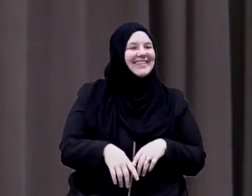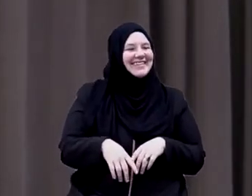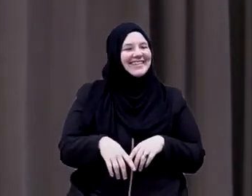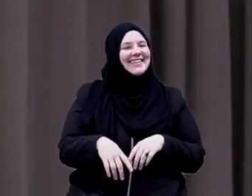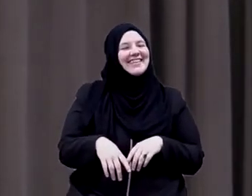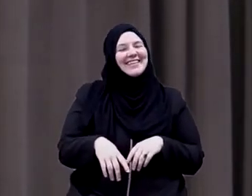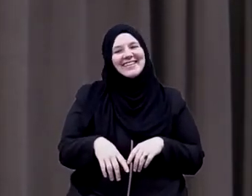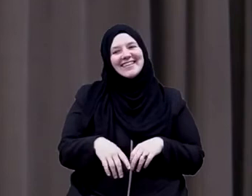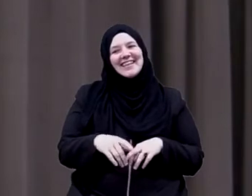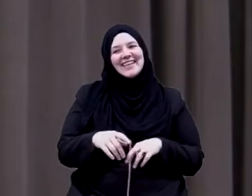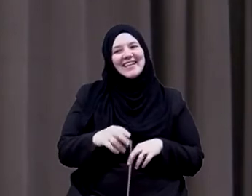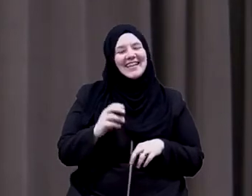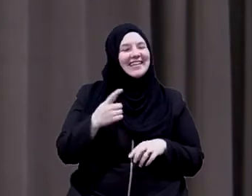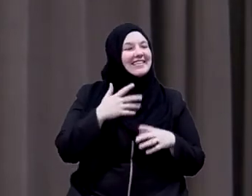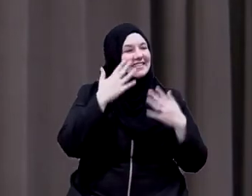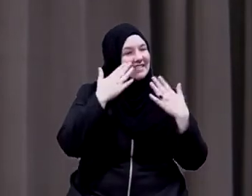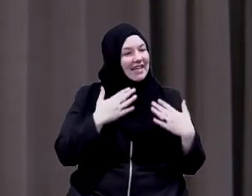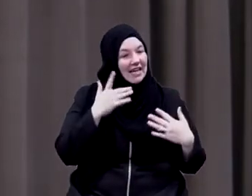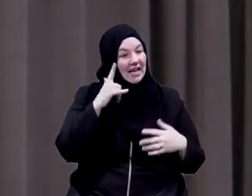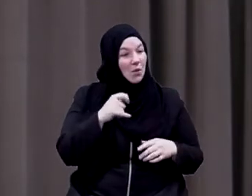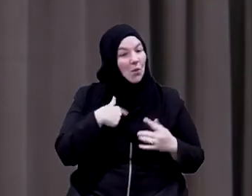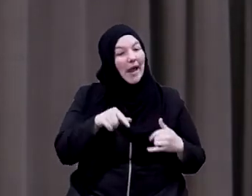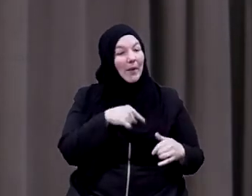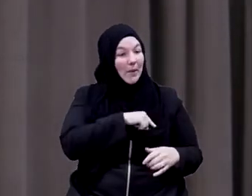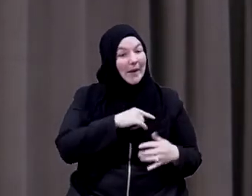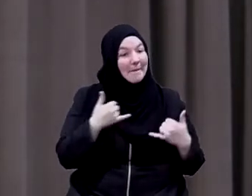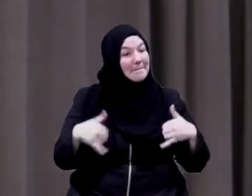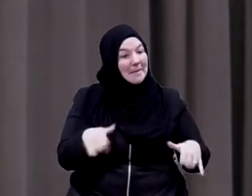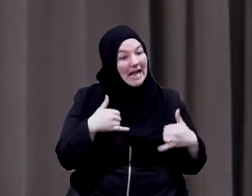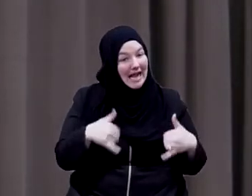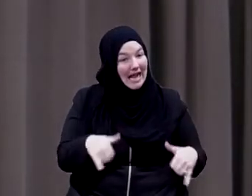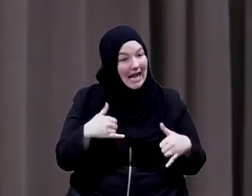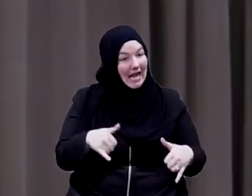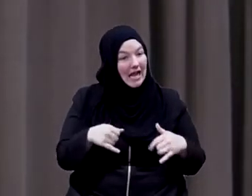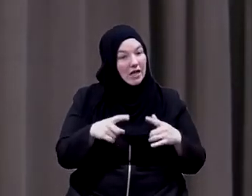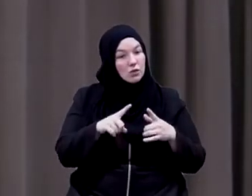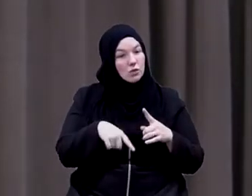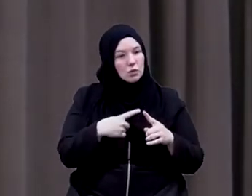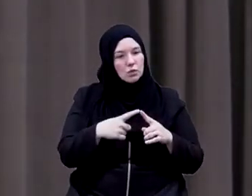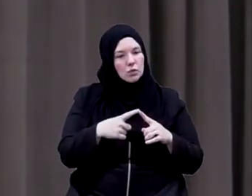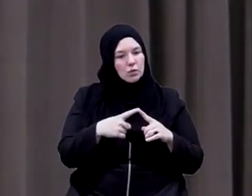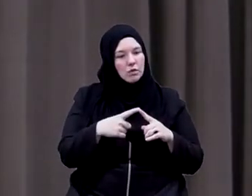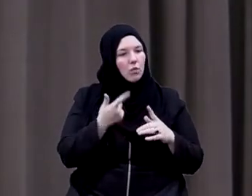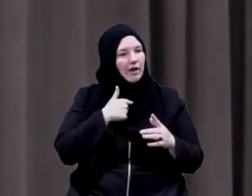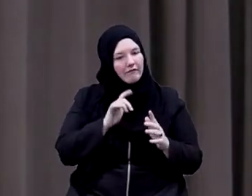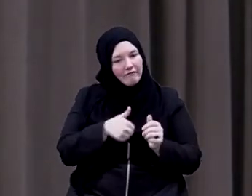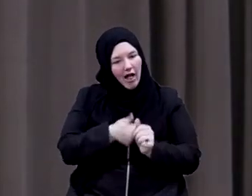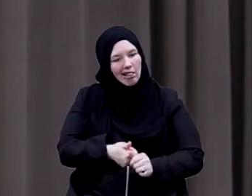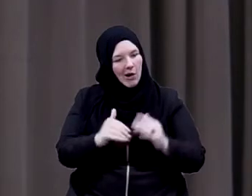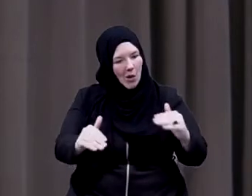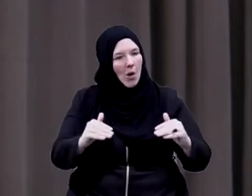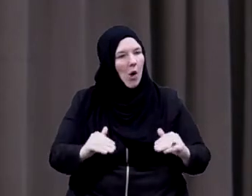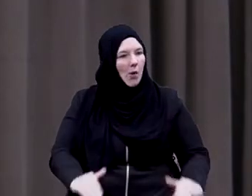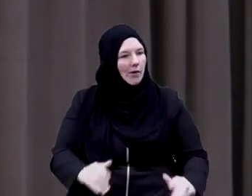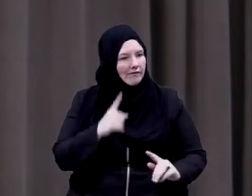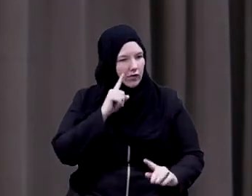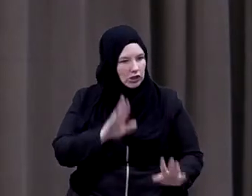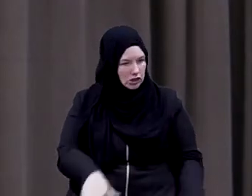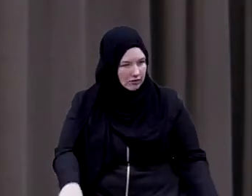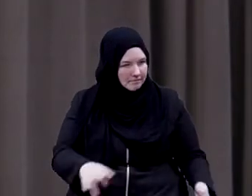is, unfortunately, we are playing to the lower common denominator among our